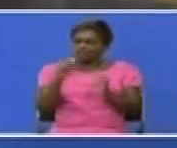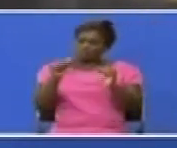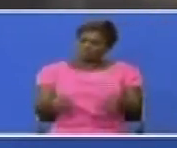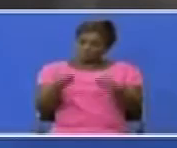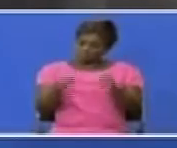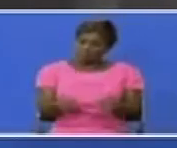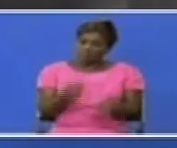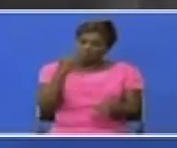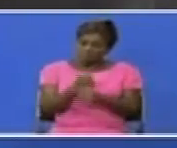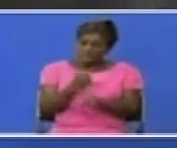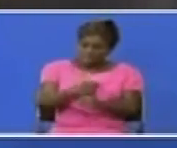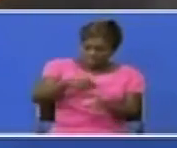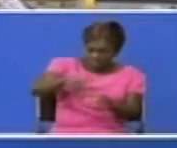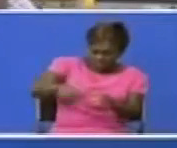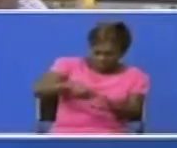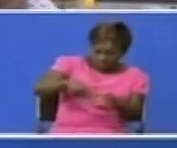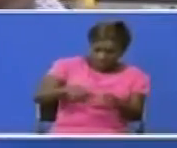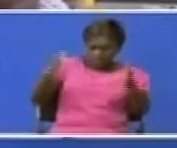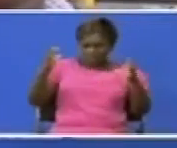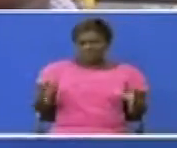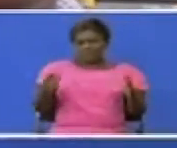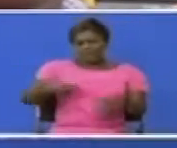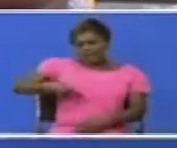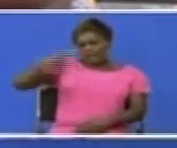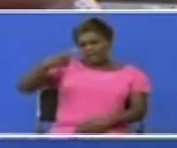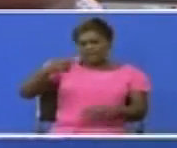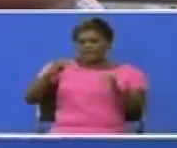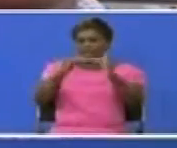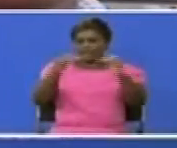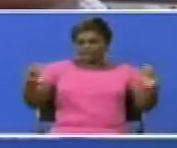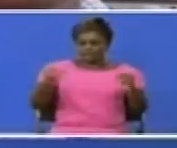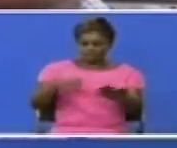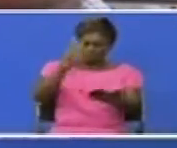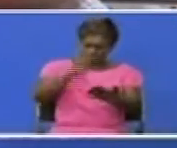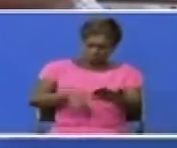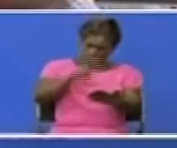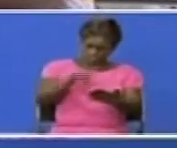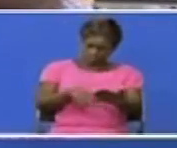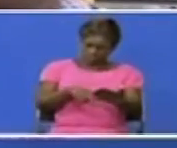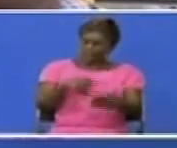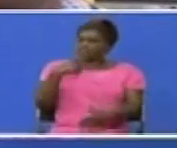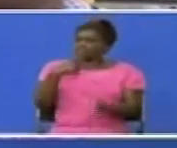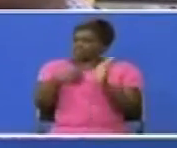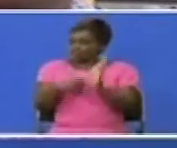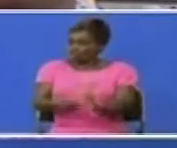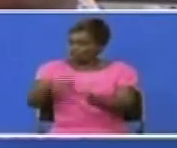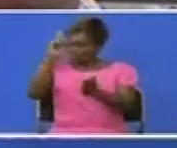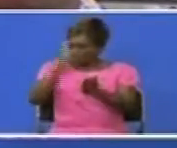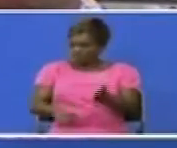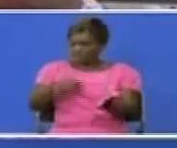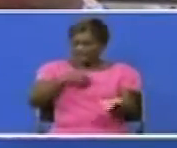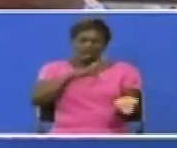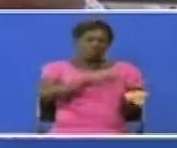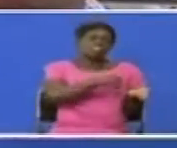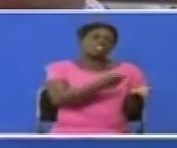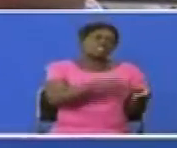otherwise make it a mining hub in the region. High-level reading will tell you that we have deposits and